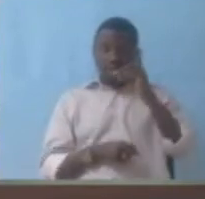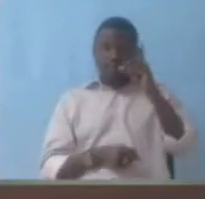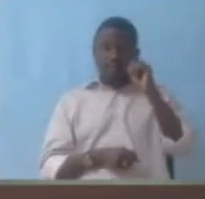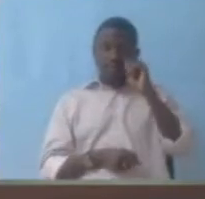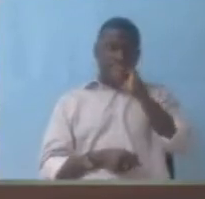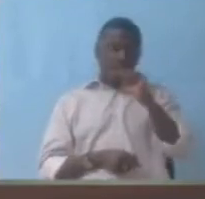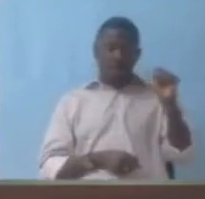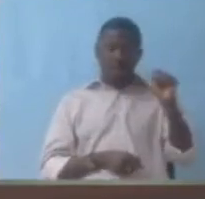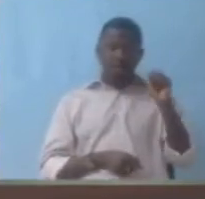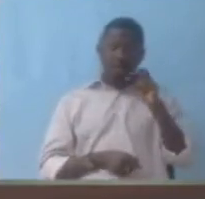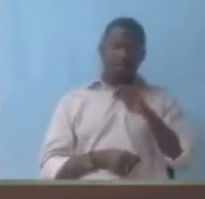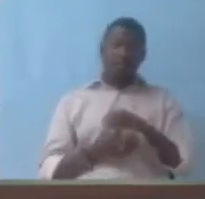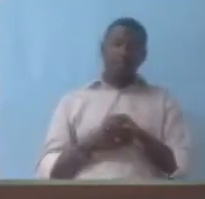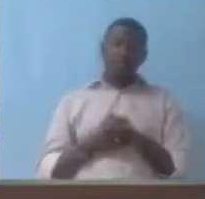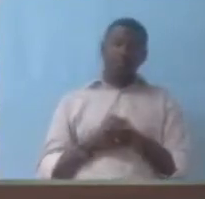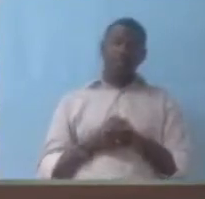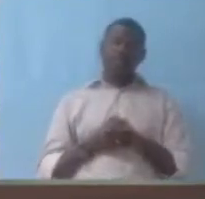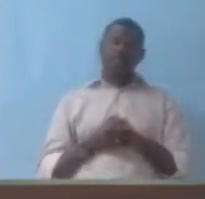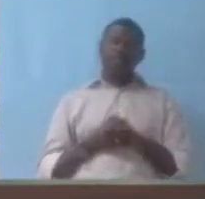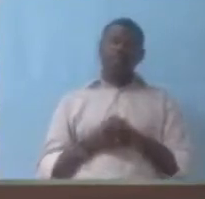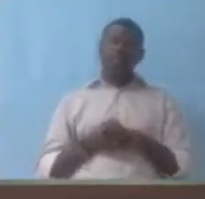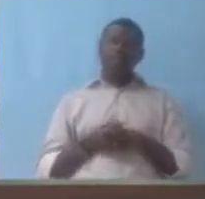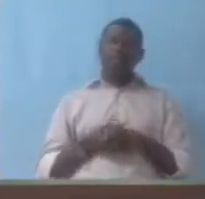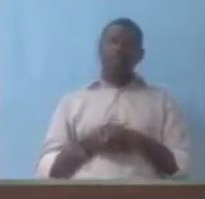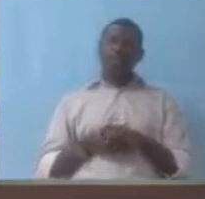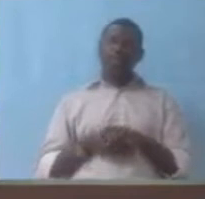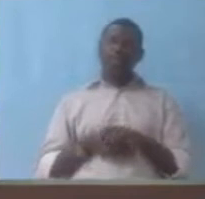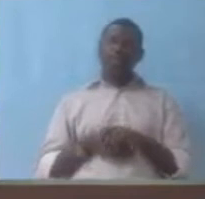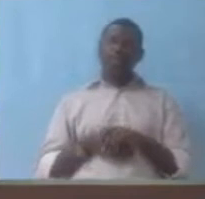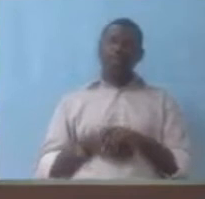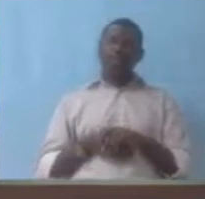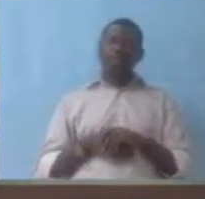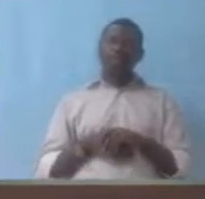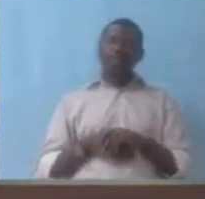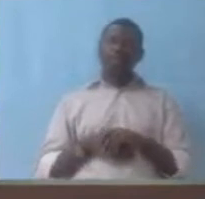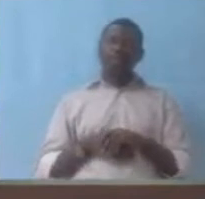kafoko sojaro limanyin kangosoto Gambian kolo bulu kafoko o decree olu dada.